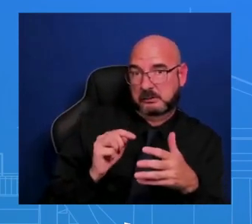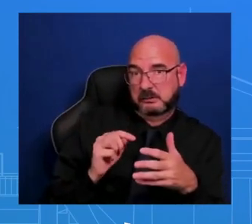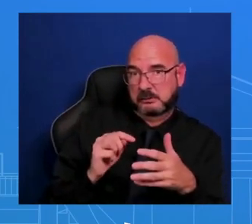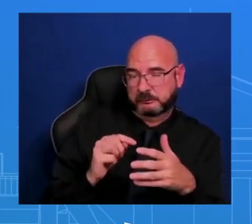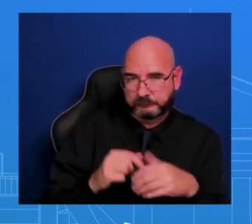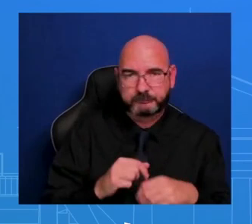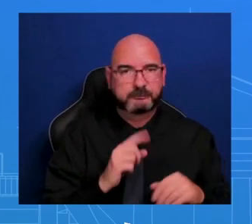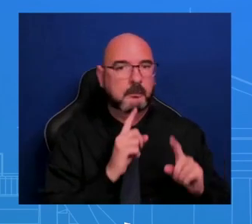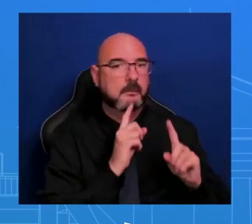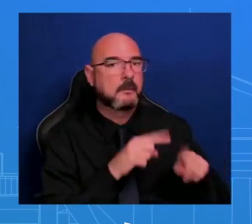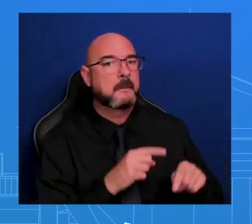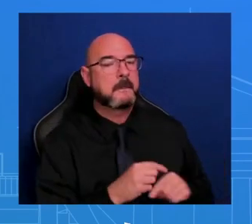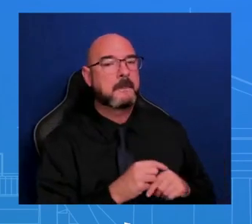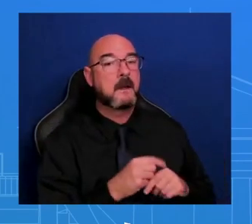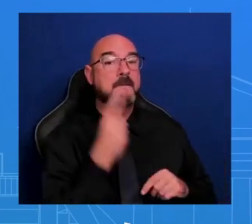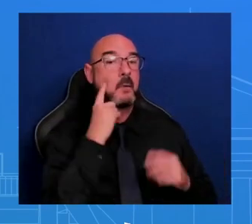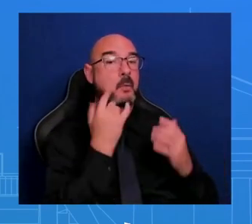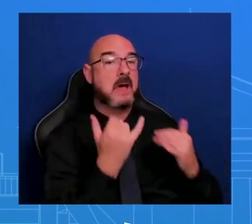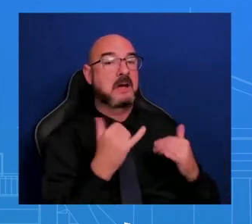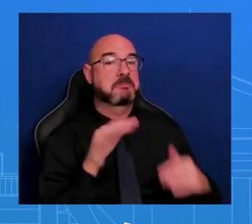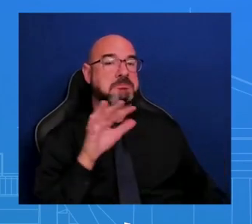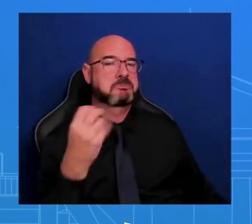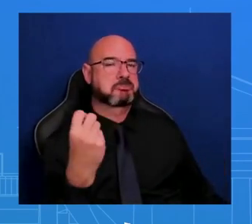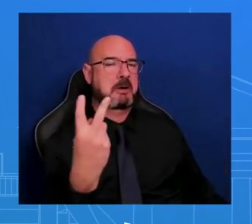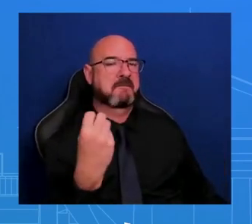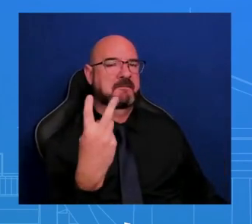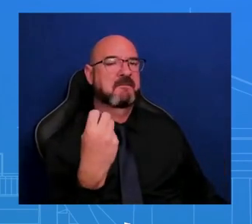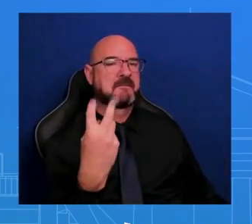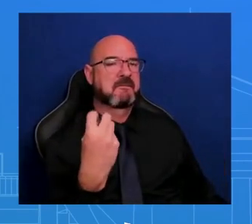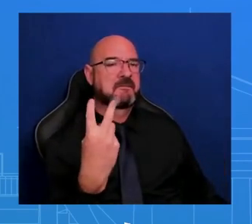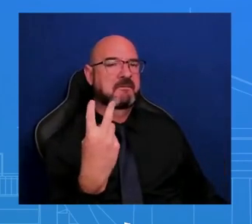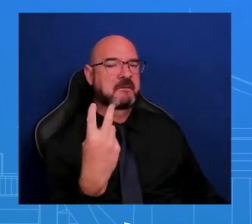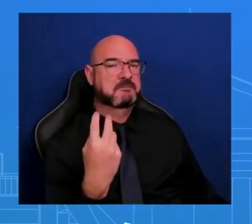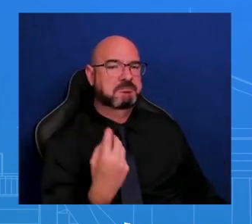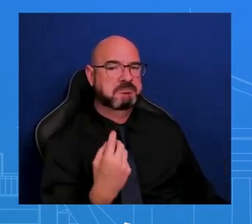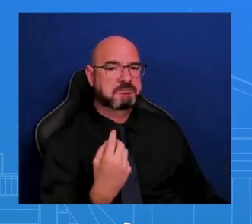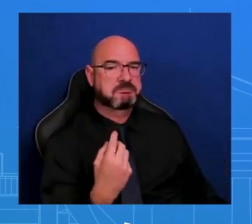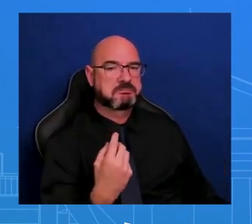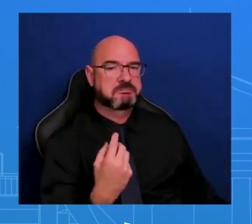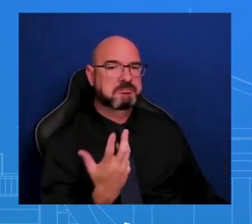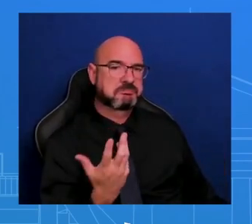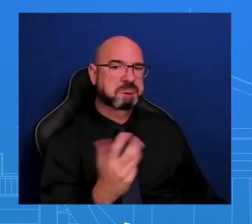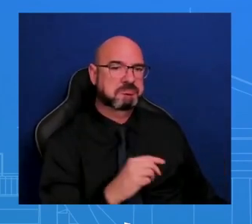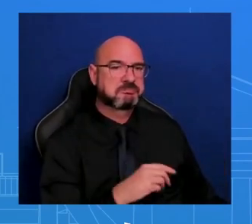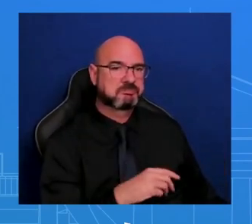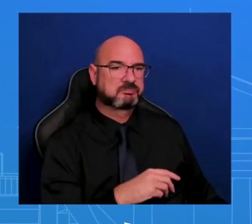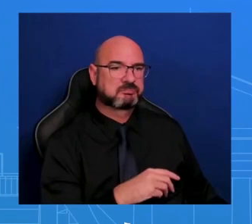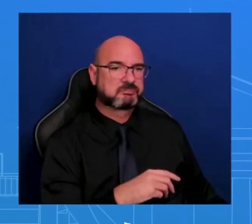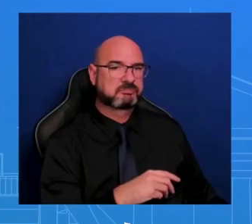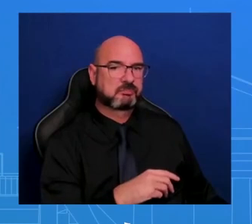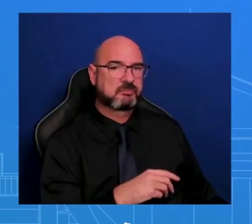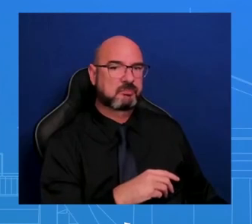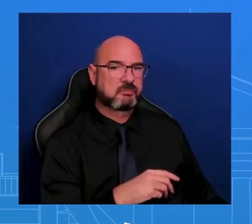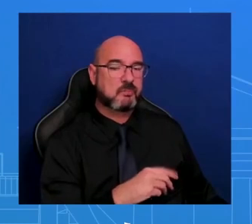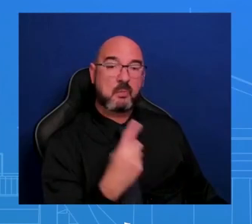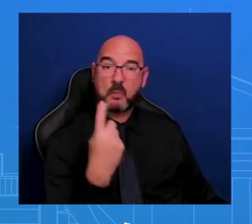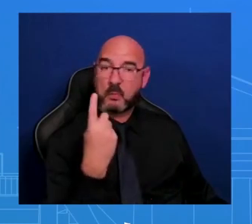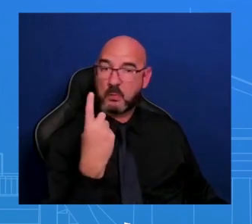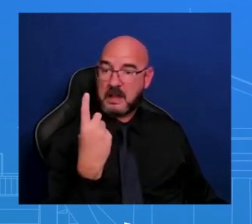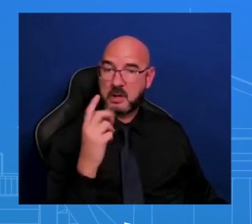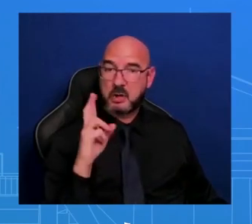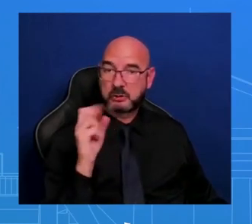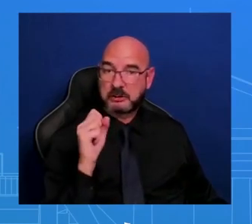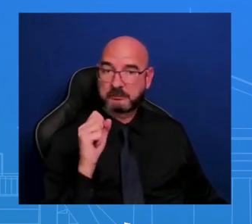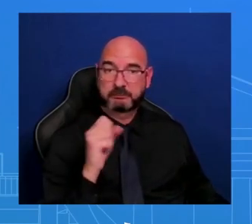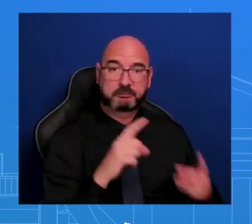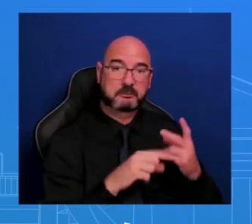several days. And as a result, tragically, one U.S. contractor died as a result of a heart attack from